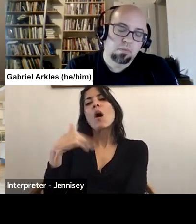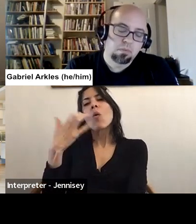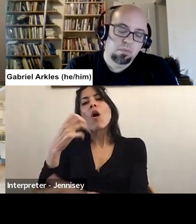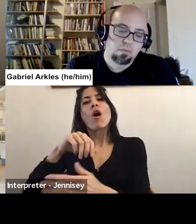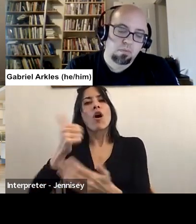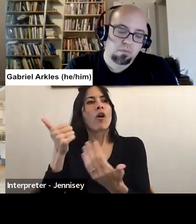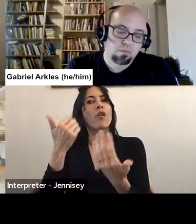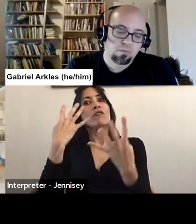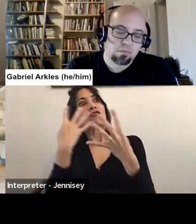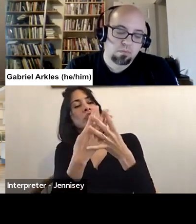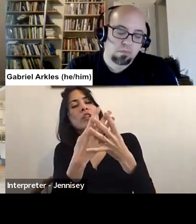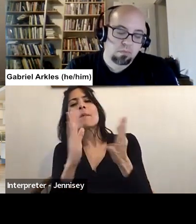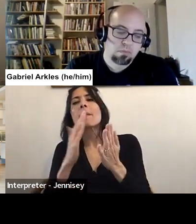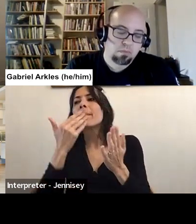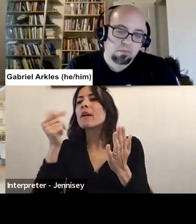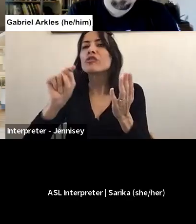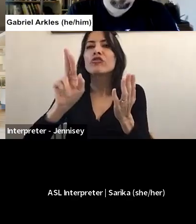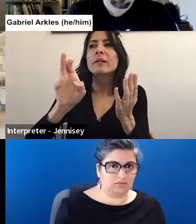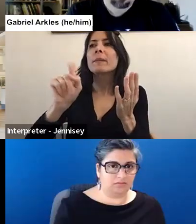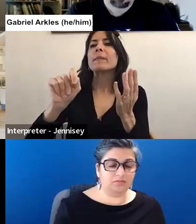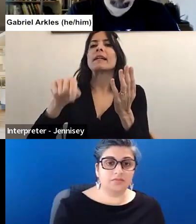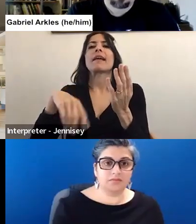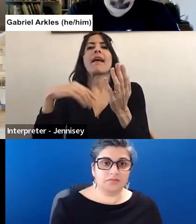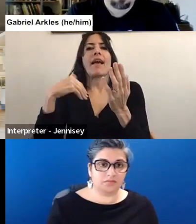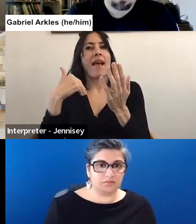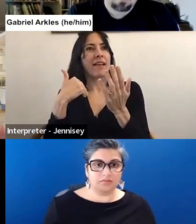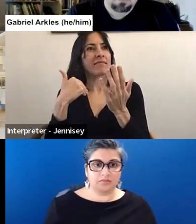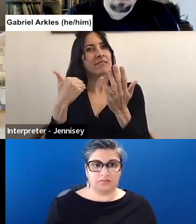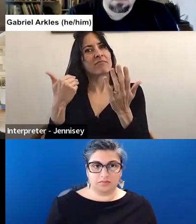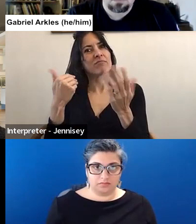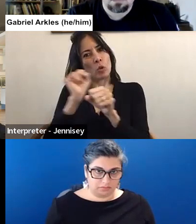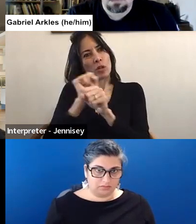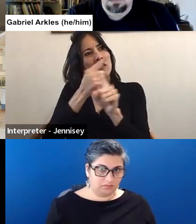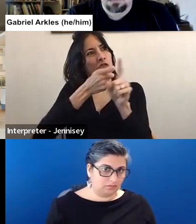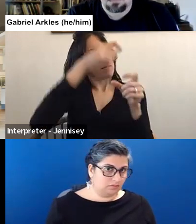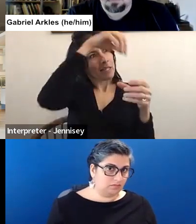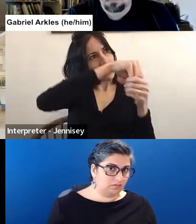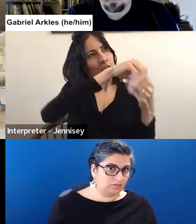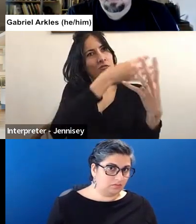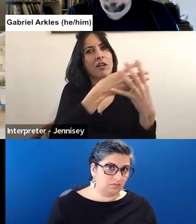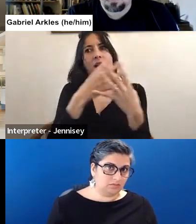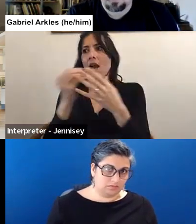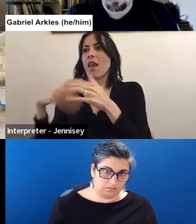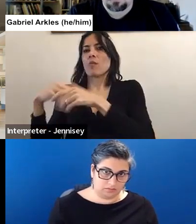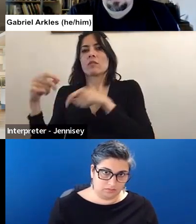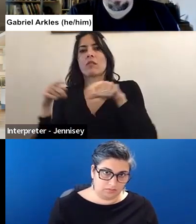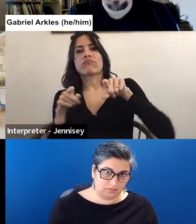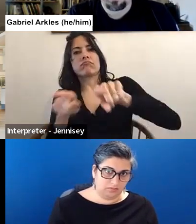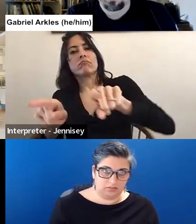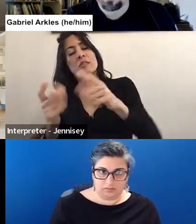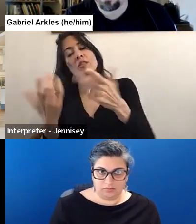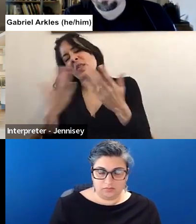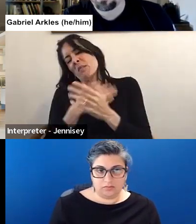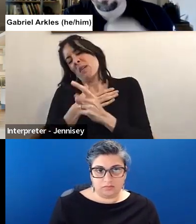building a trauma-informed justice system, and it's working from the inside out and the outside in. That's what prison abolition looks like to me. And again, it varies from person to